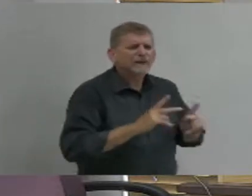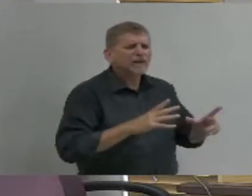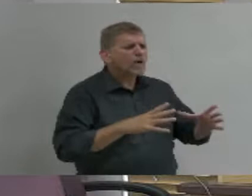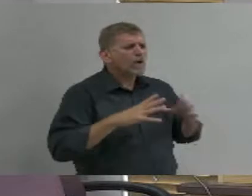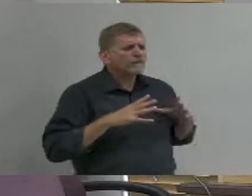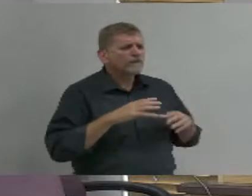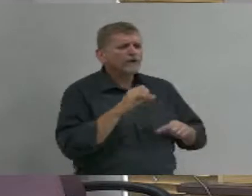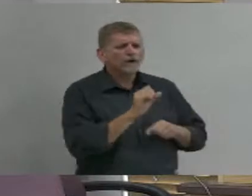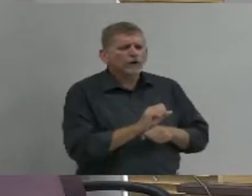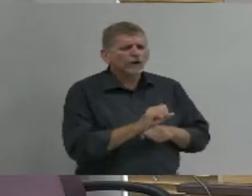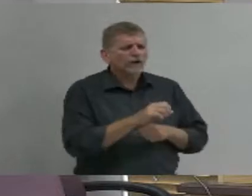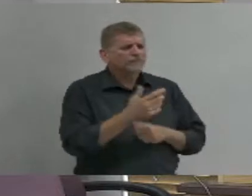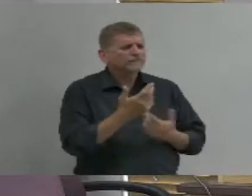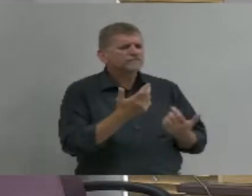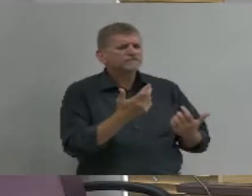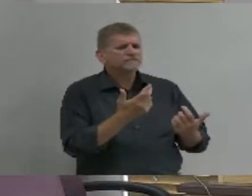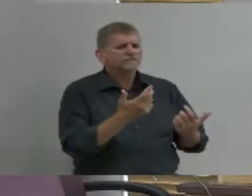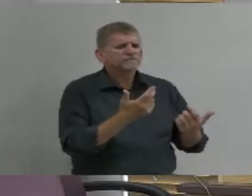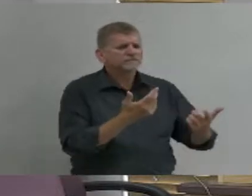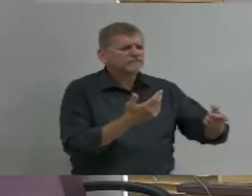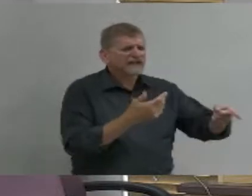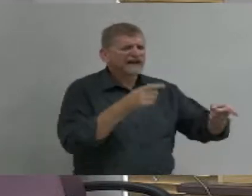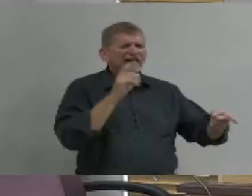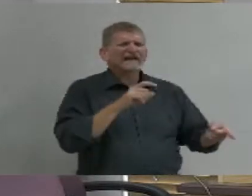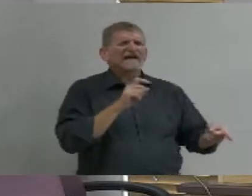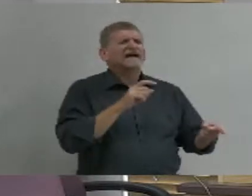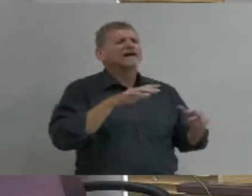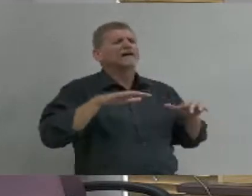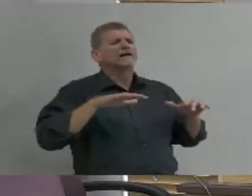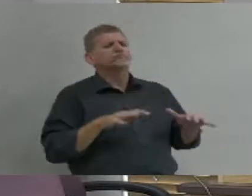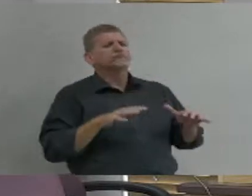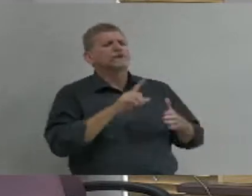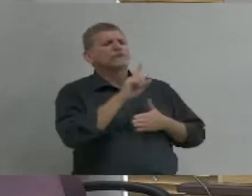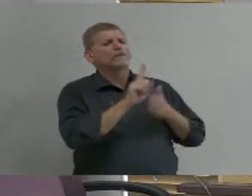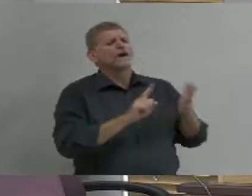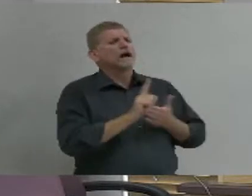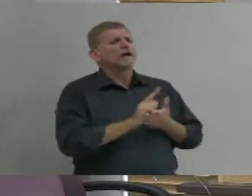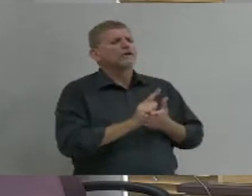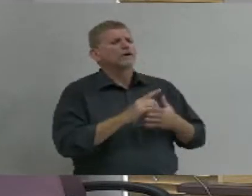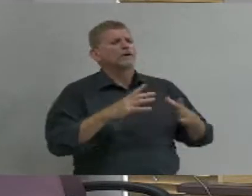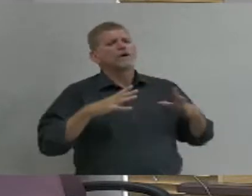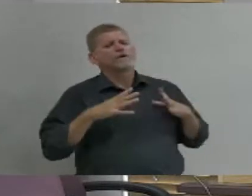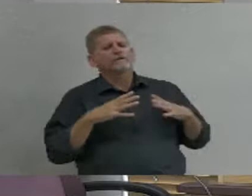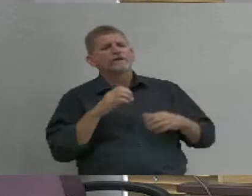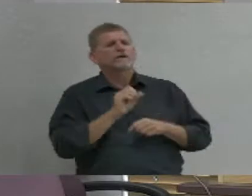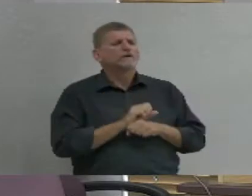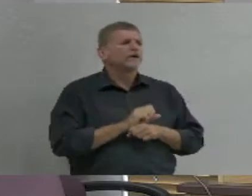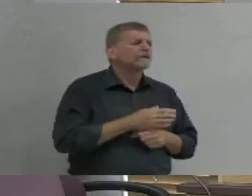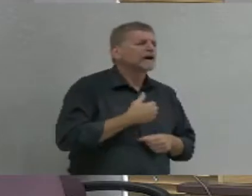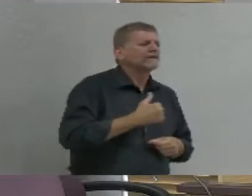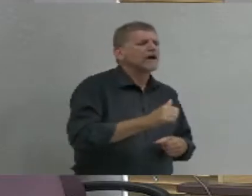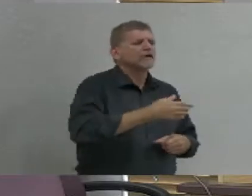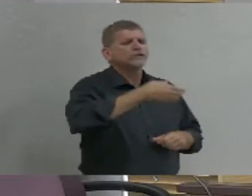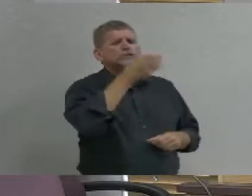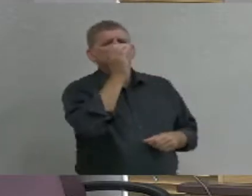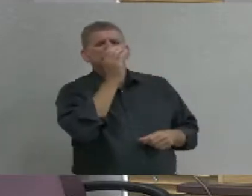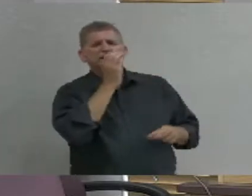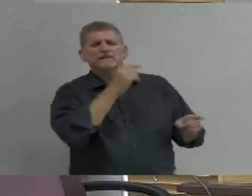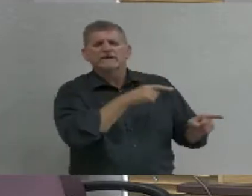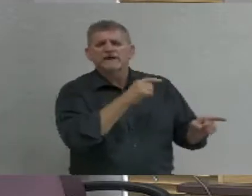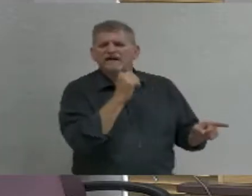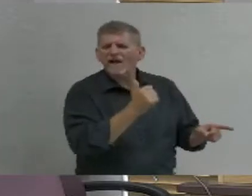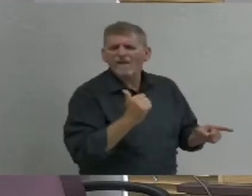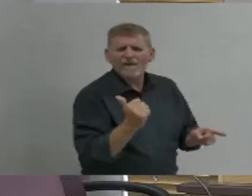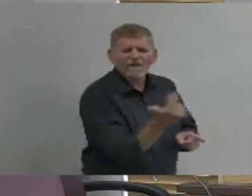an extra hour so they can get off work, have their dinner. Not everybody gets to work 9 to 5. Not everybody works 7 to 3.